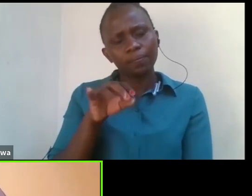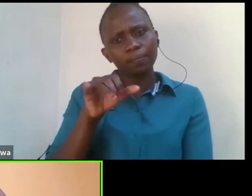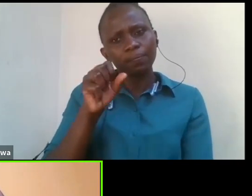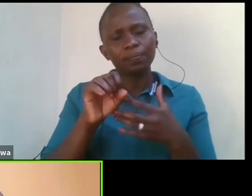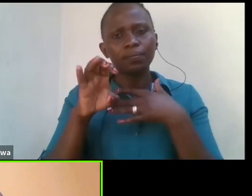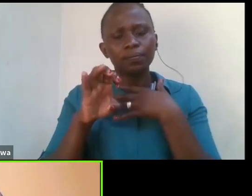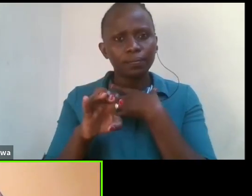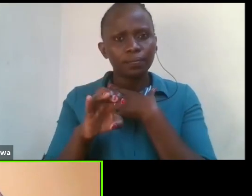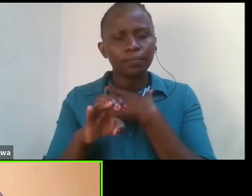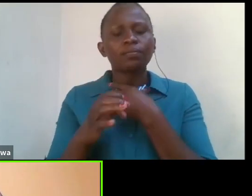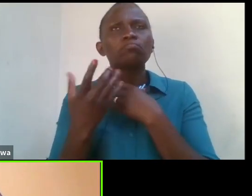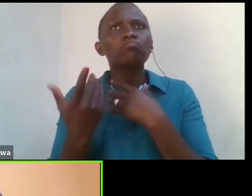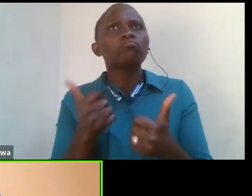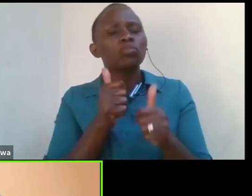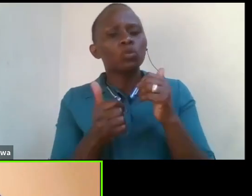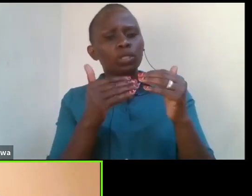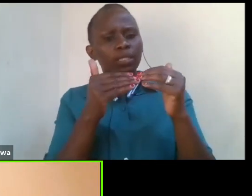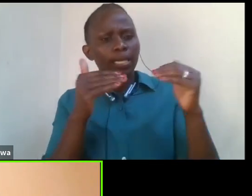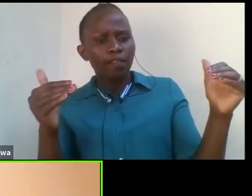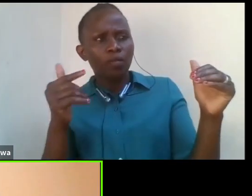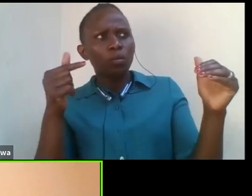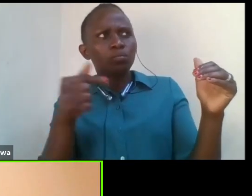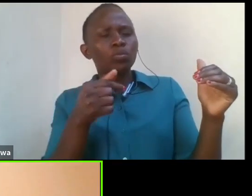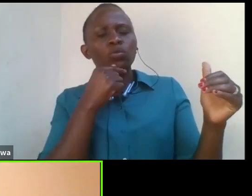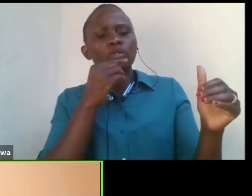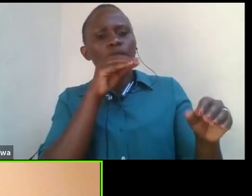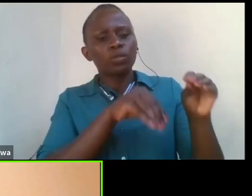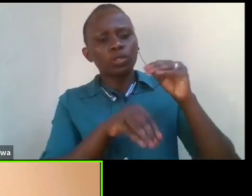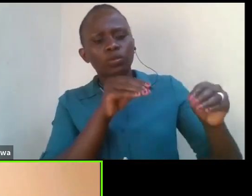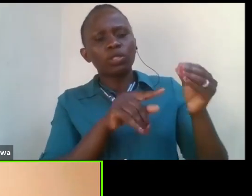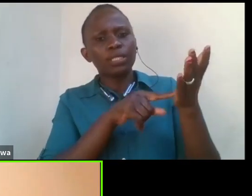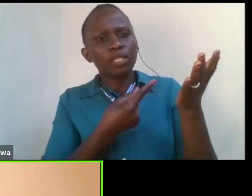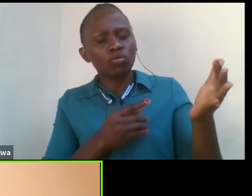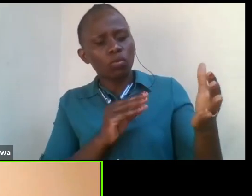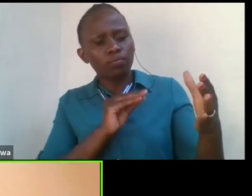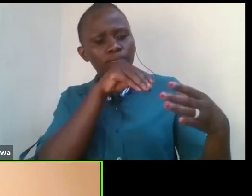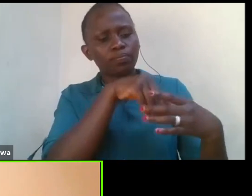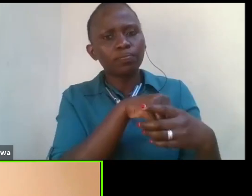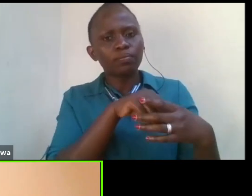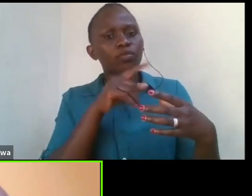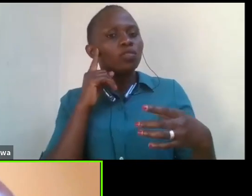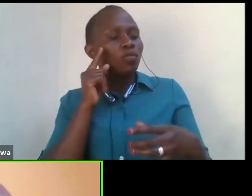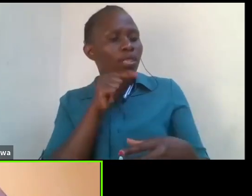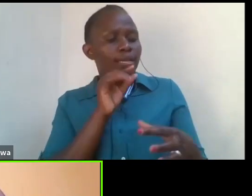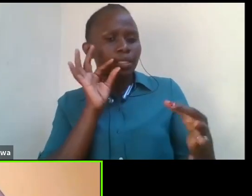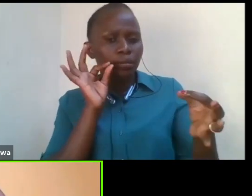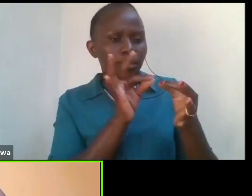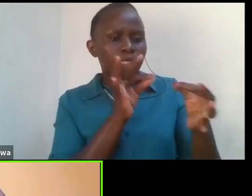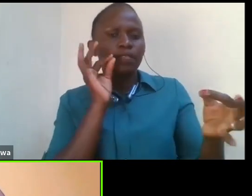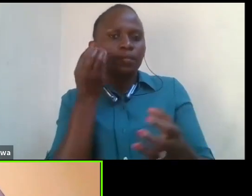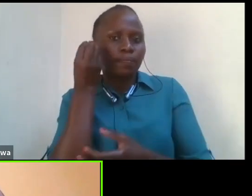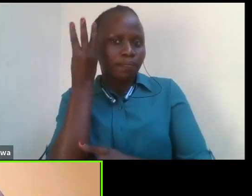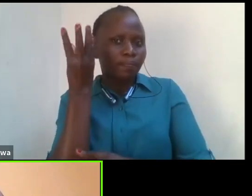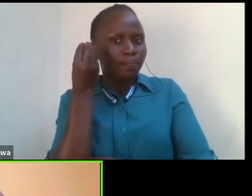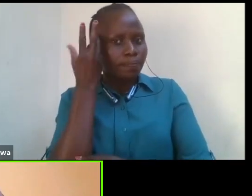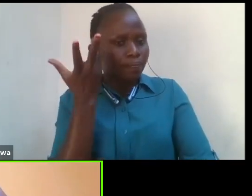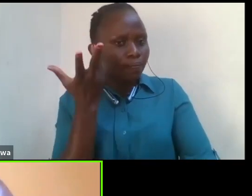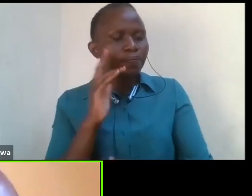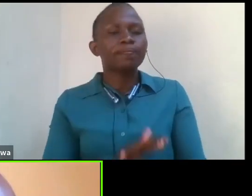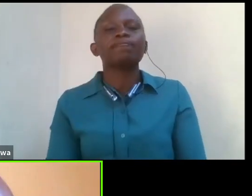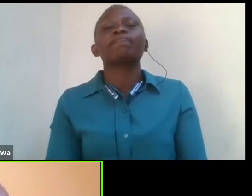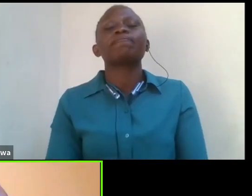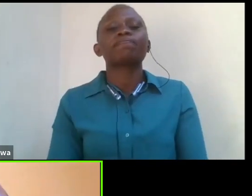to what degree does it contribute to the technical aspect of that particular invention? So